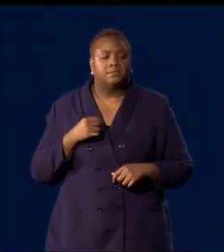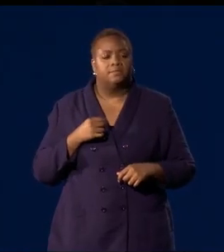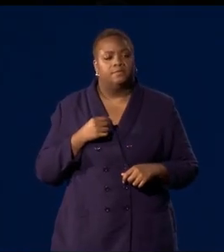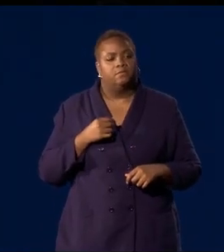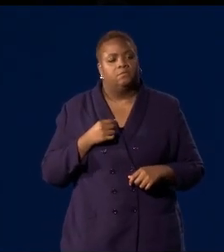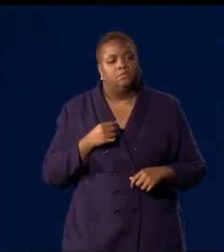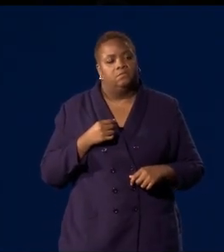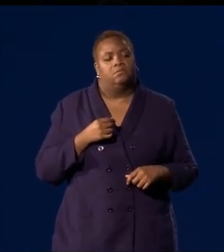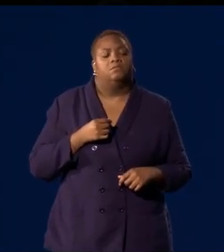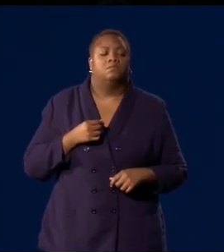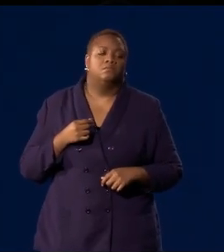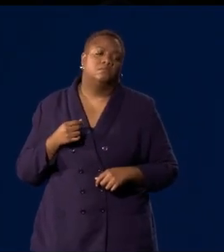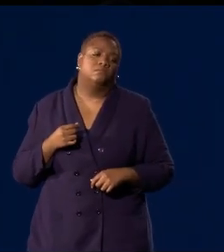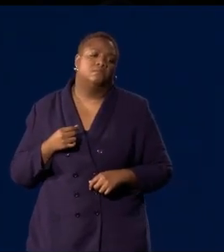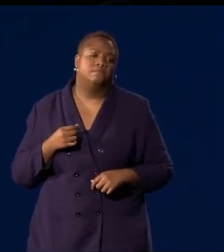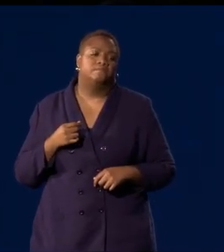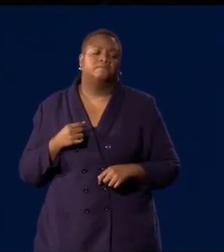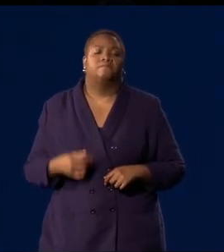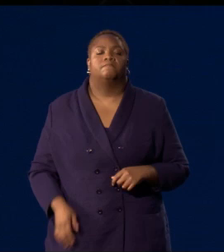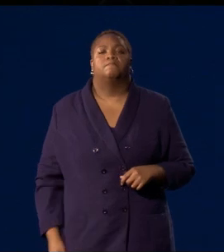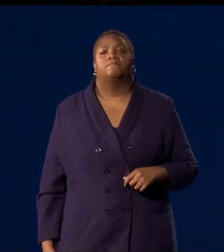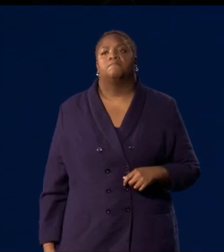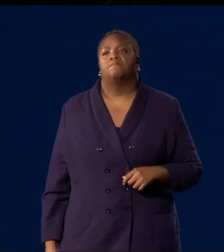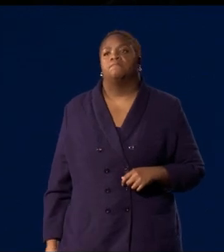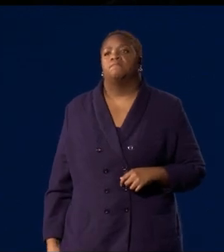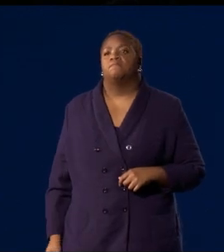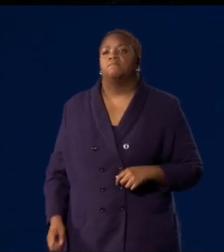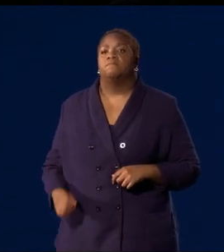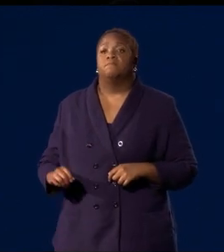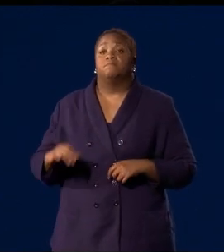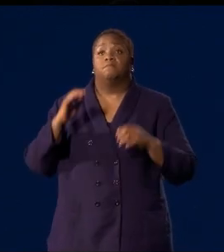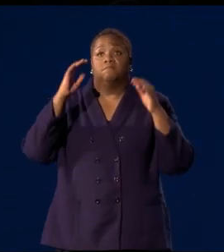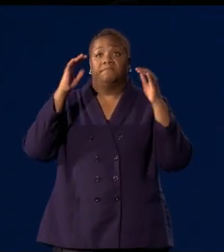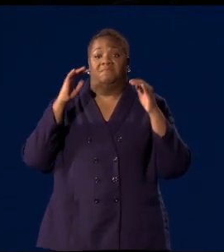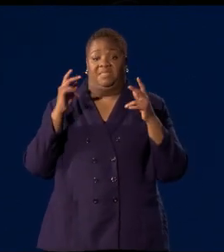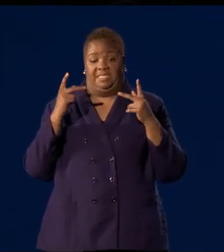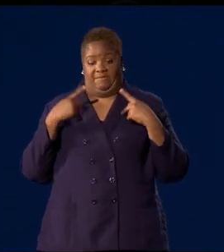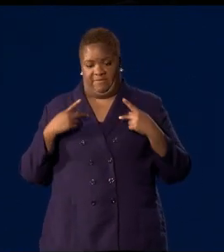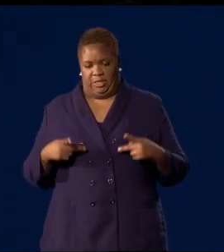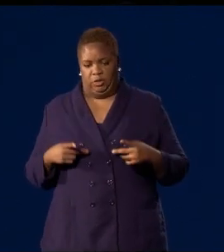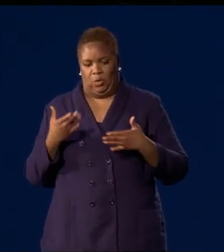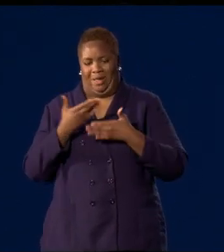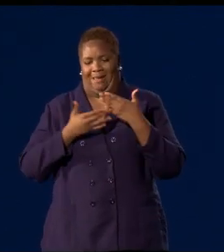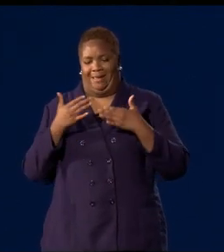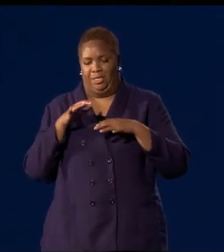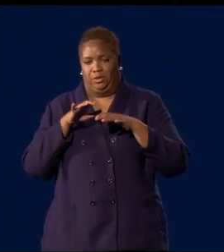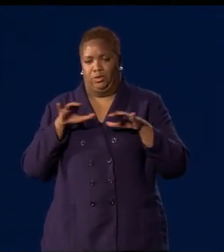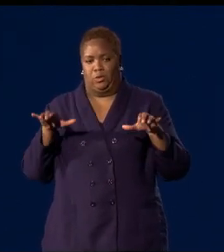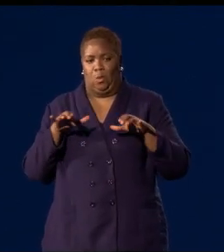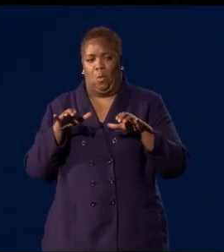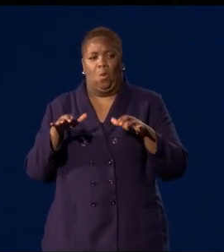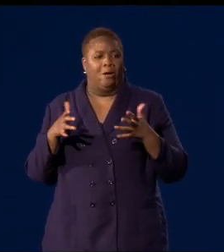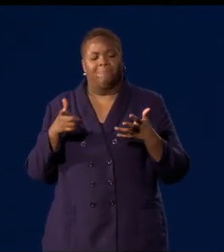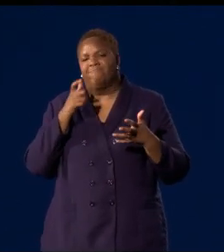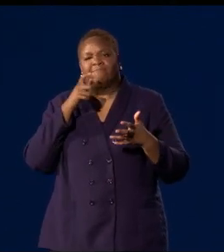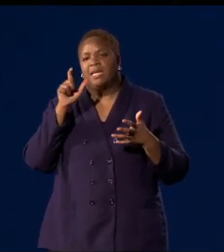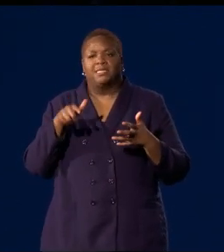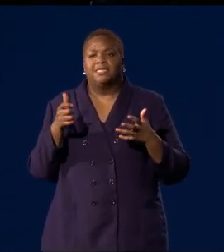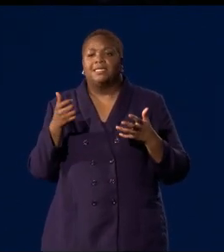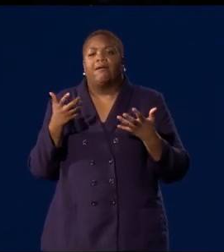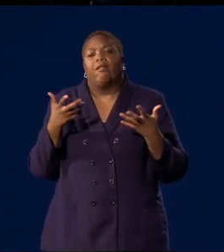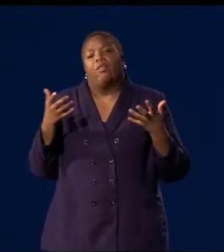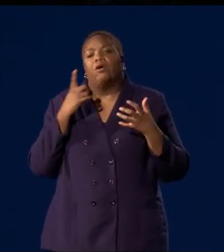there. And the fact that physical hands-on execution is not necessary for many